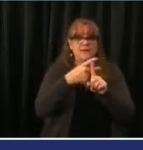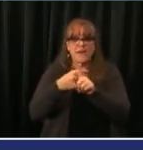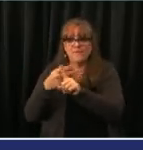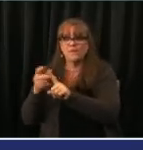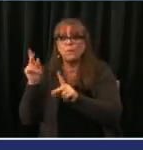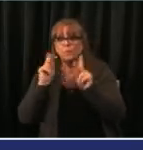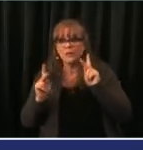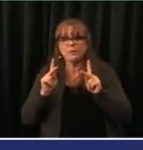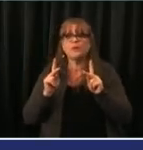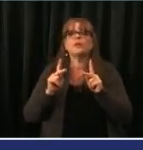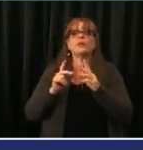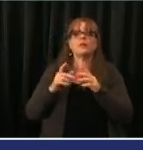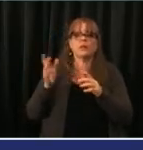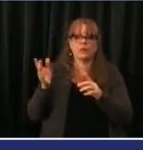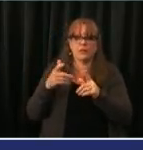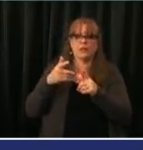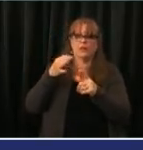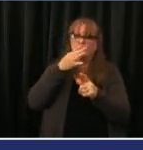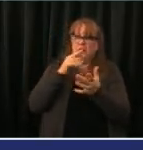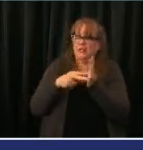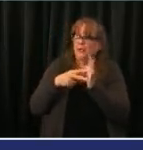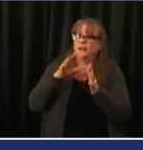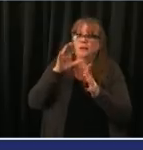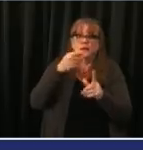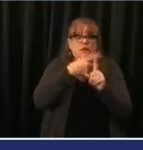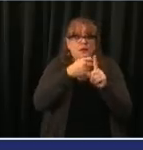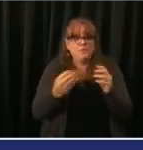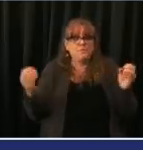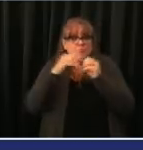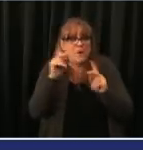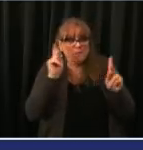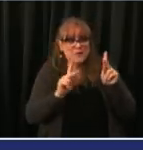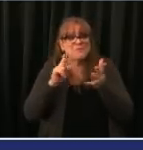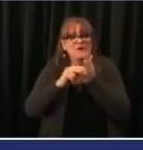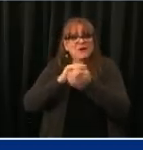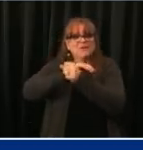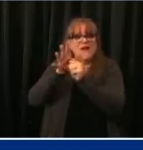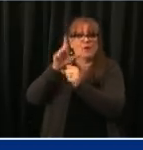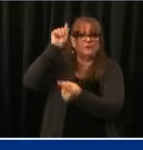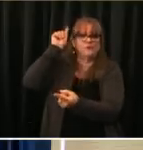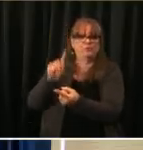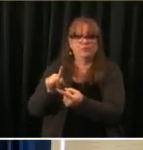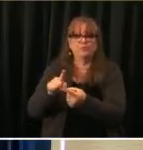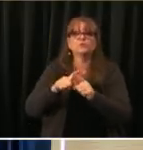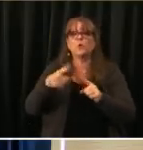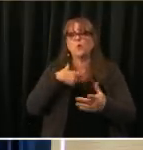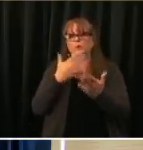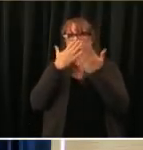thank General Sherman and Scott Bookman for joining us here today, and I'm happy to open it up for questions.